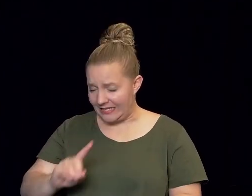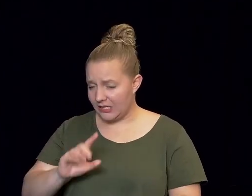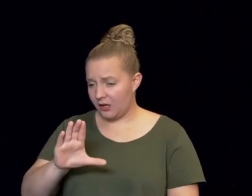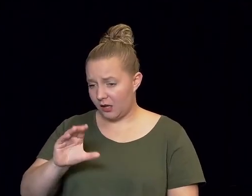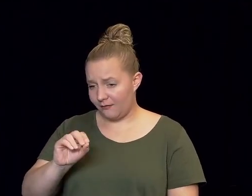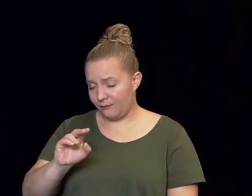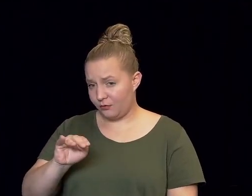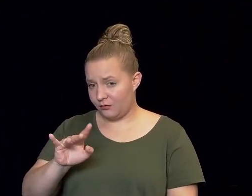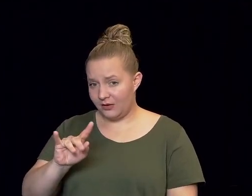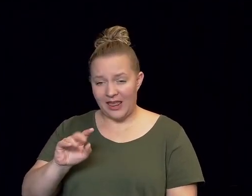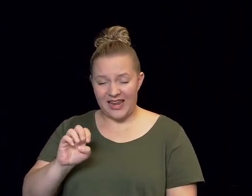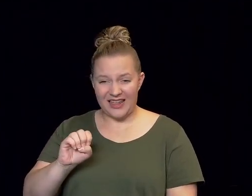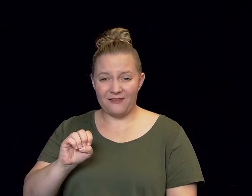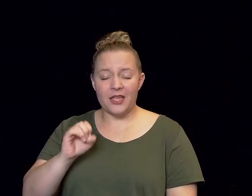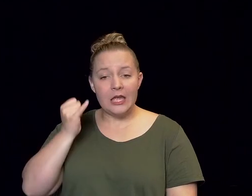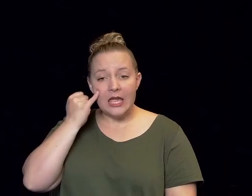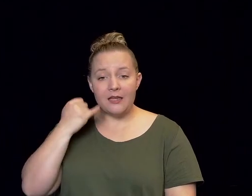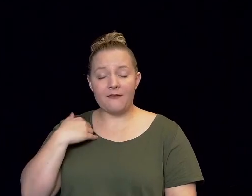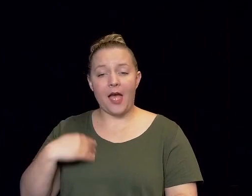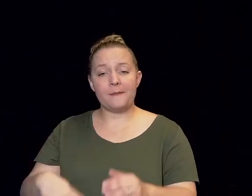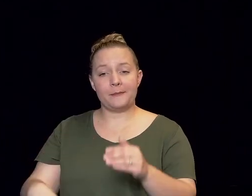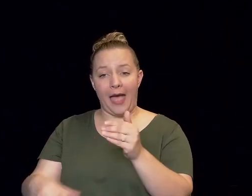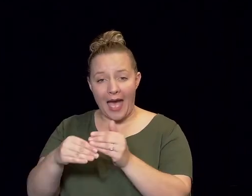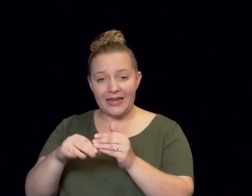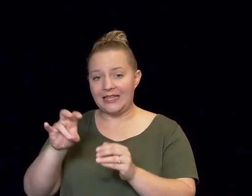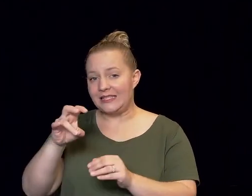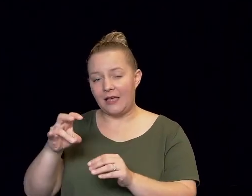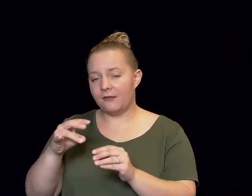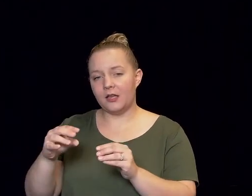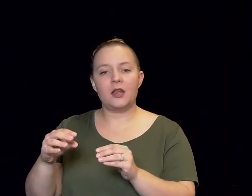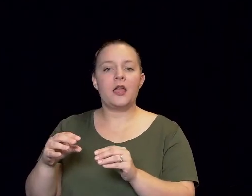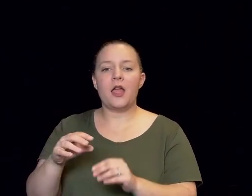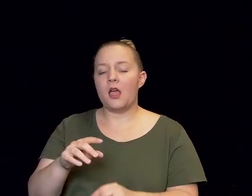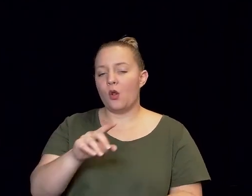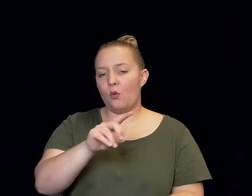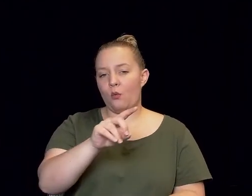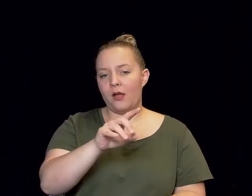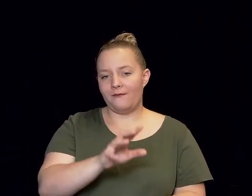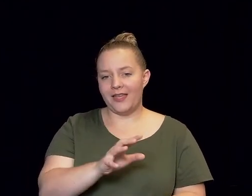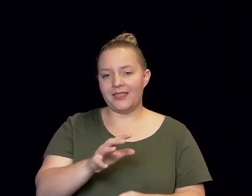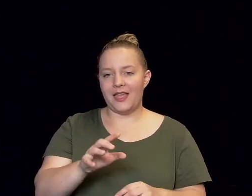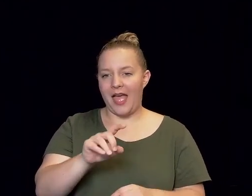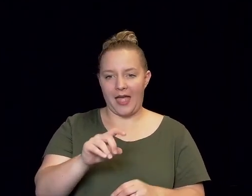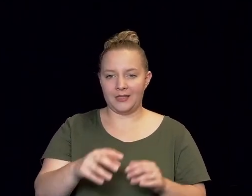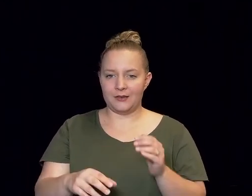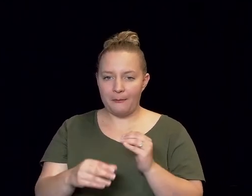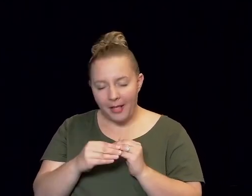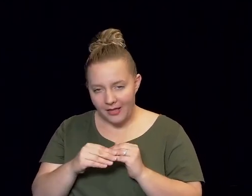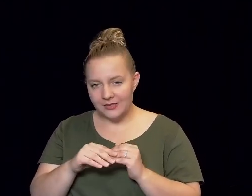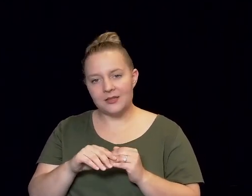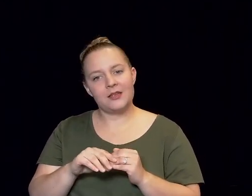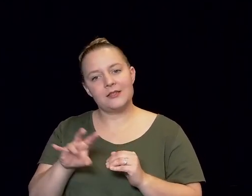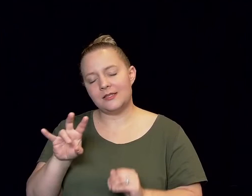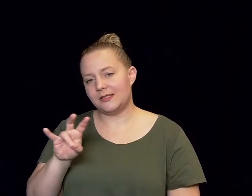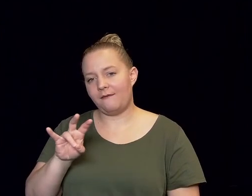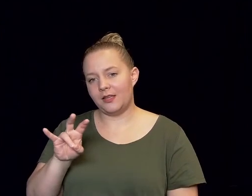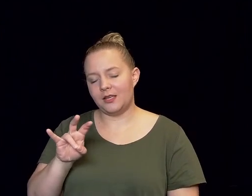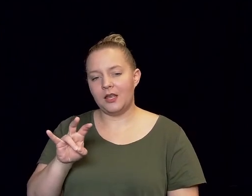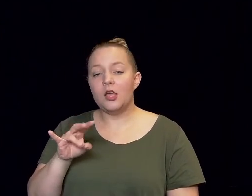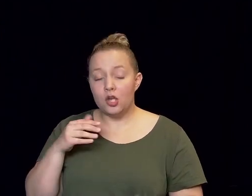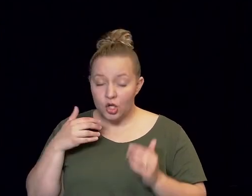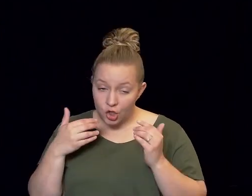adding 7 to it. And then 1/5 the number Michael has. So 1/5 x plus 7. Okay, then I want you to go